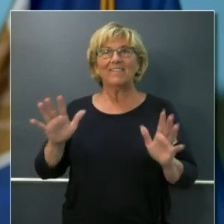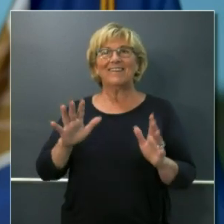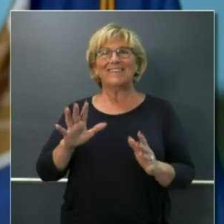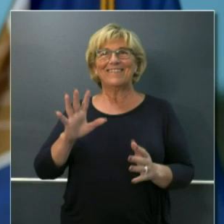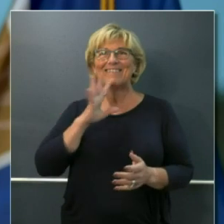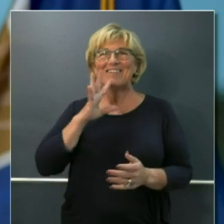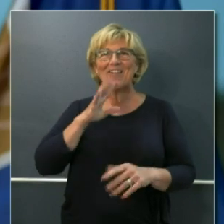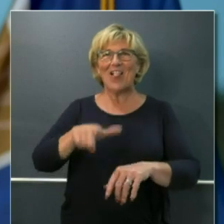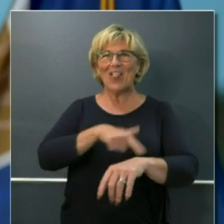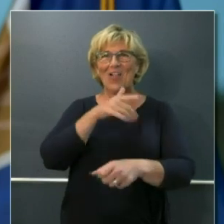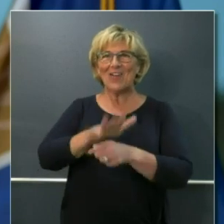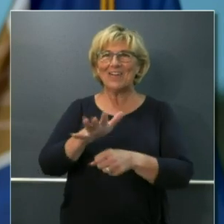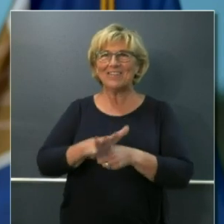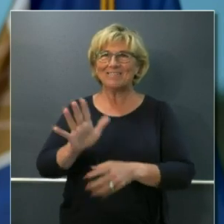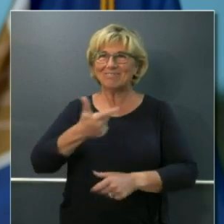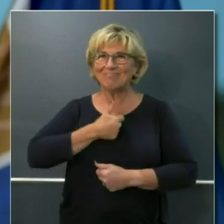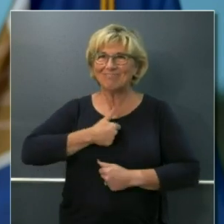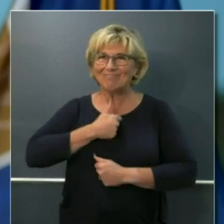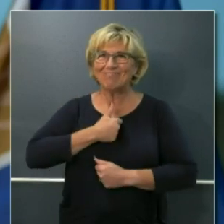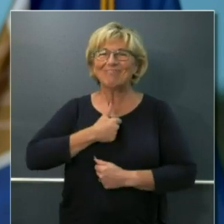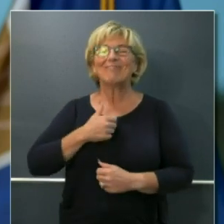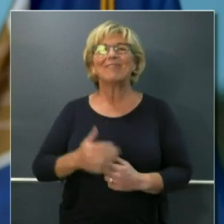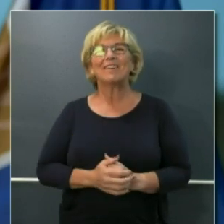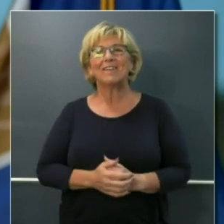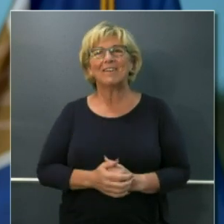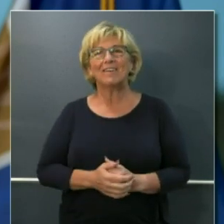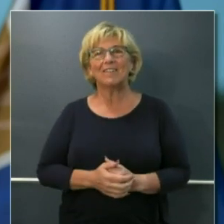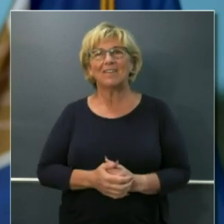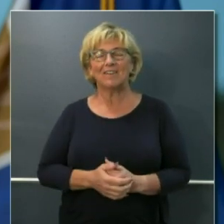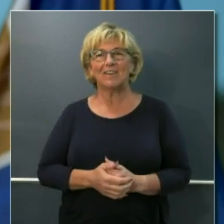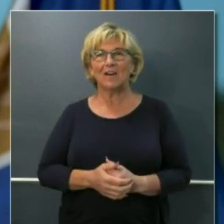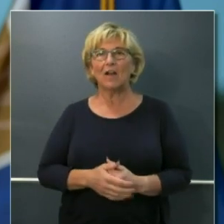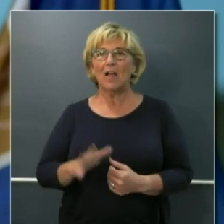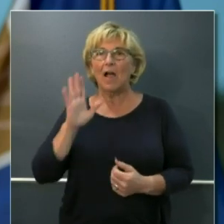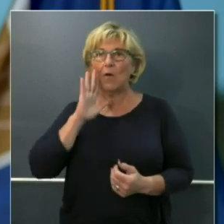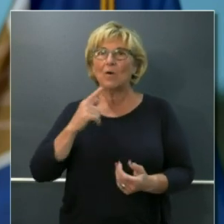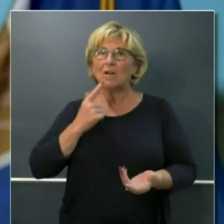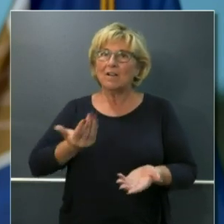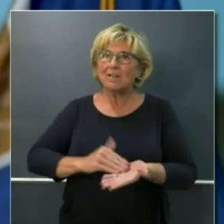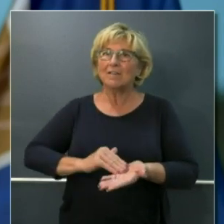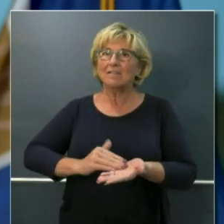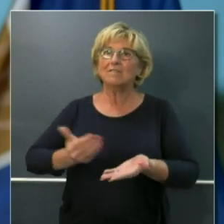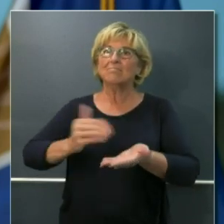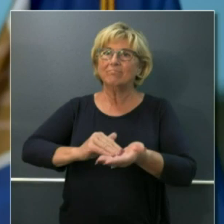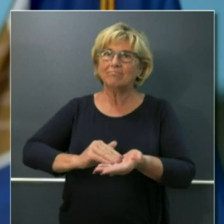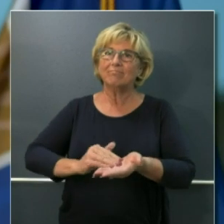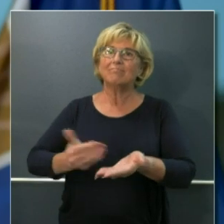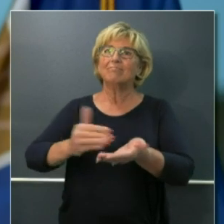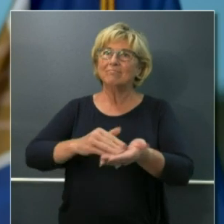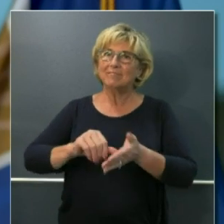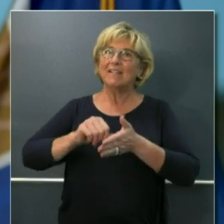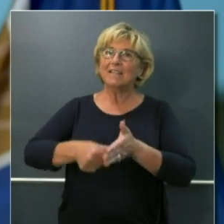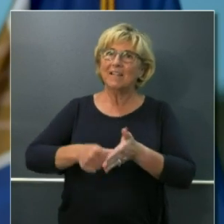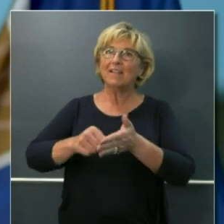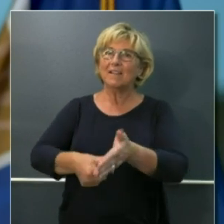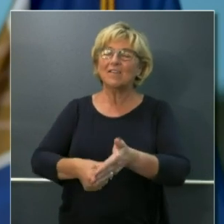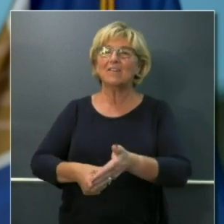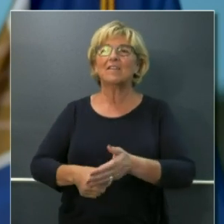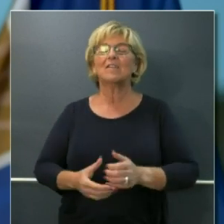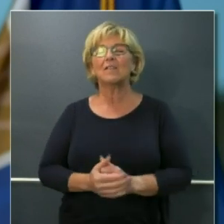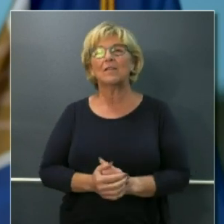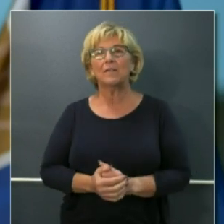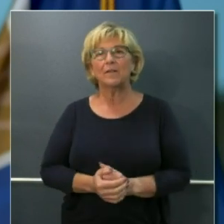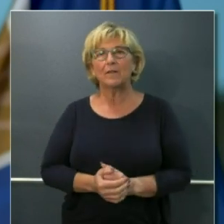enough. Forgive me. A lot of what I said will be said much more definitively and